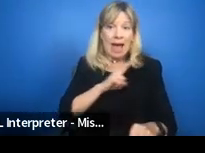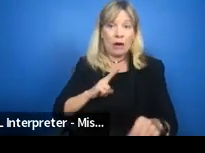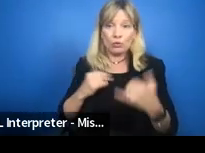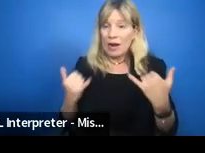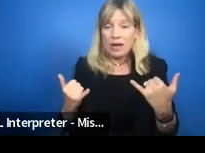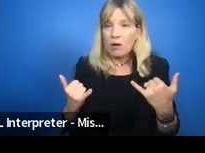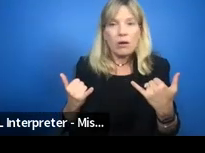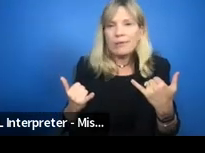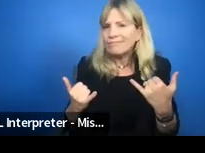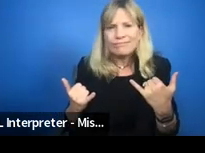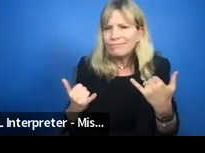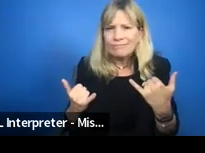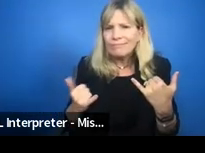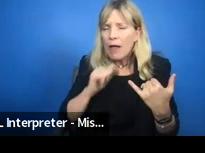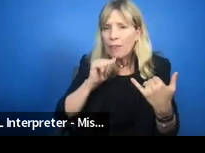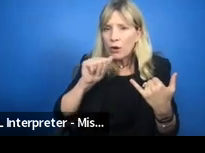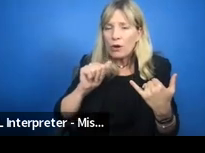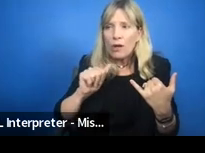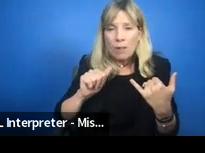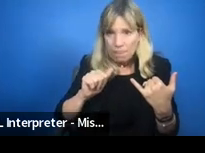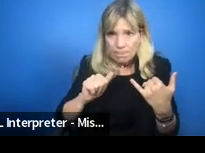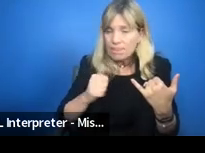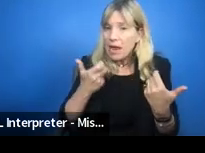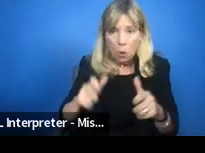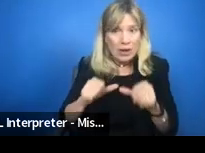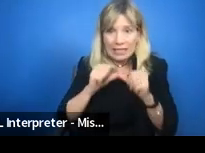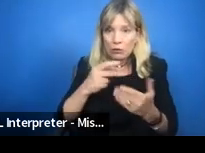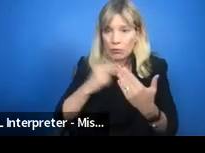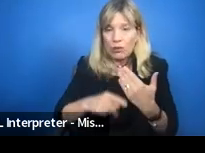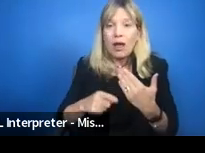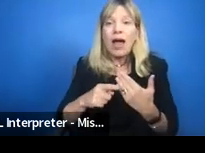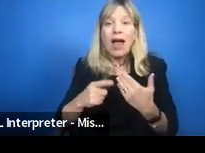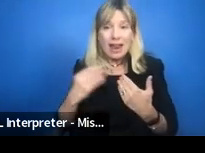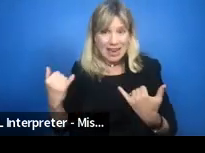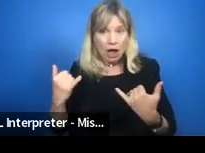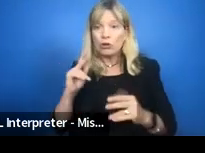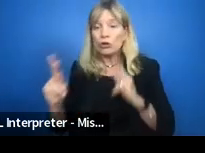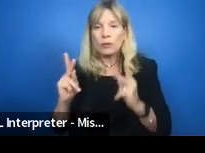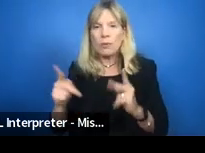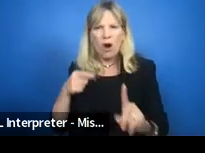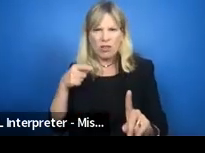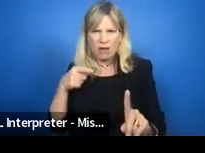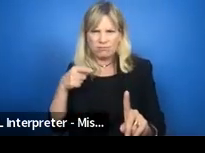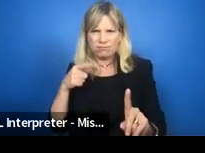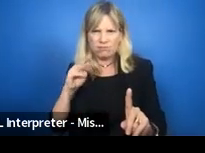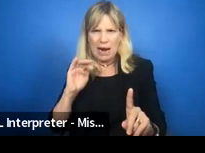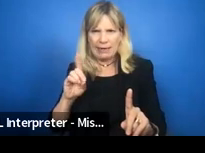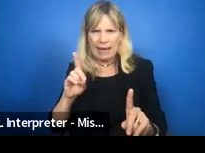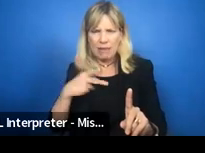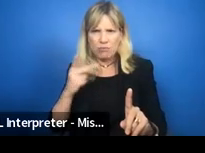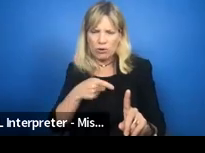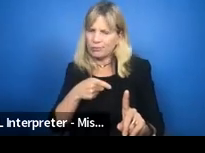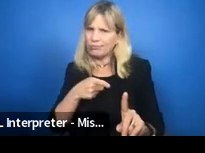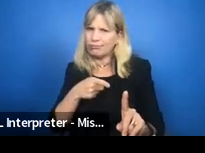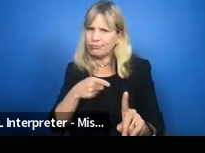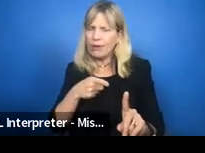are not just not going to continue these programs, but are now targeting Medicaid programs